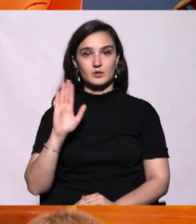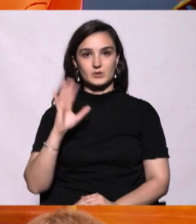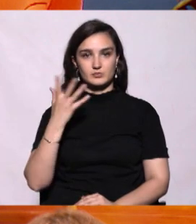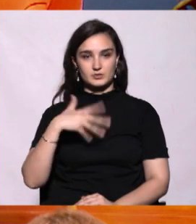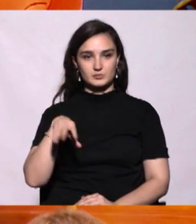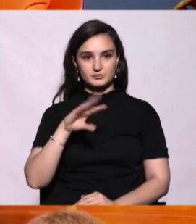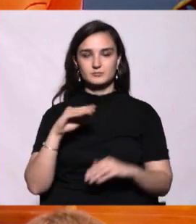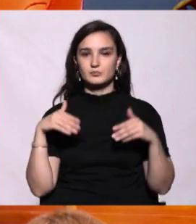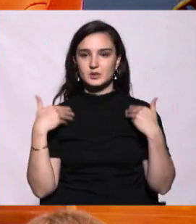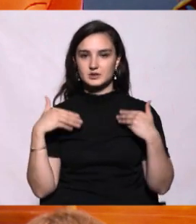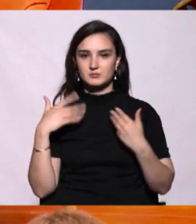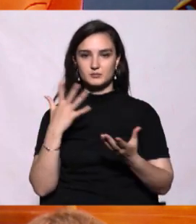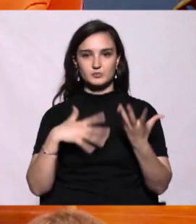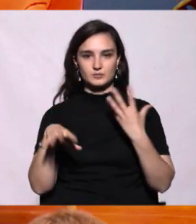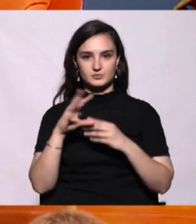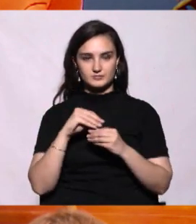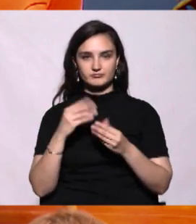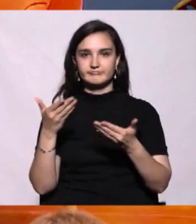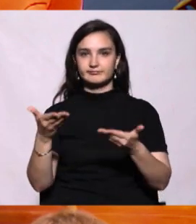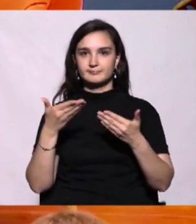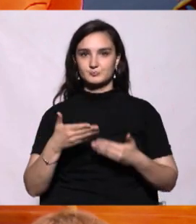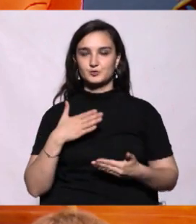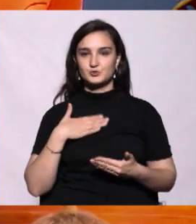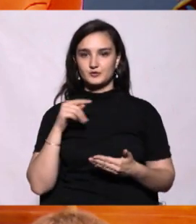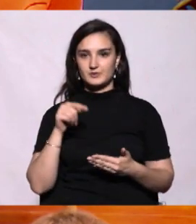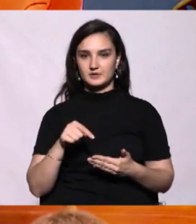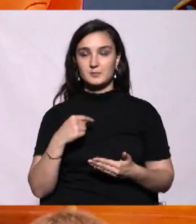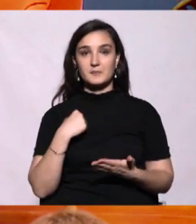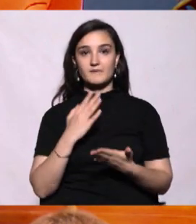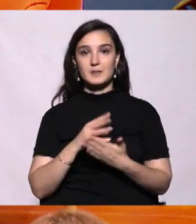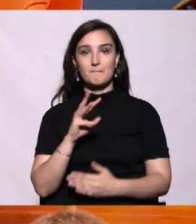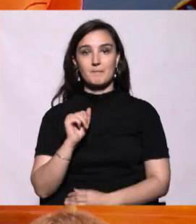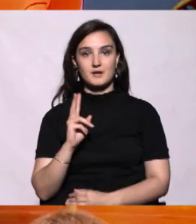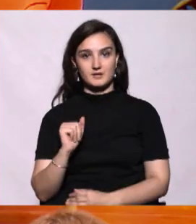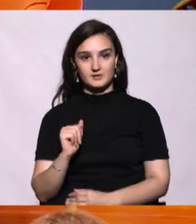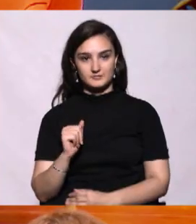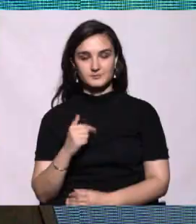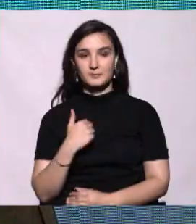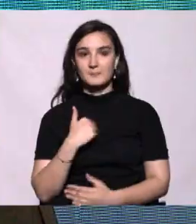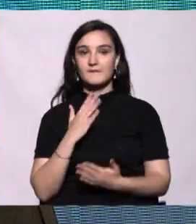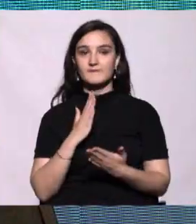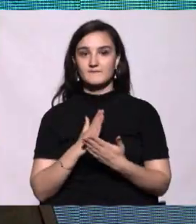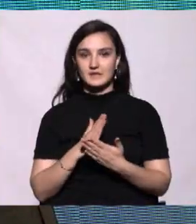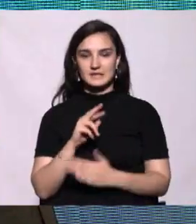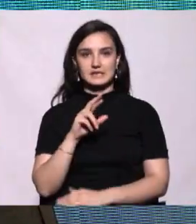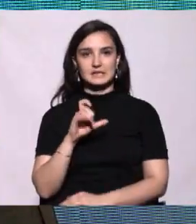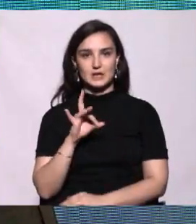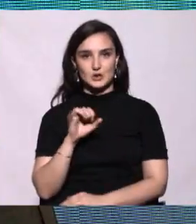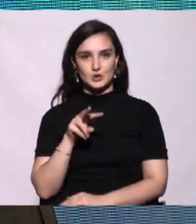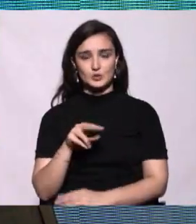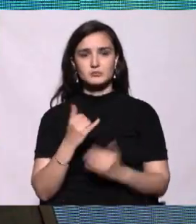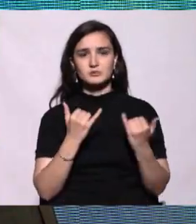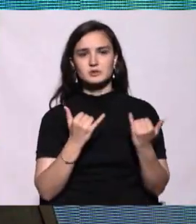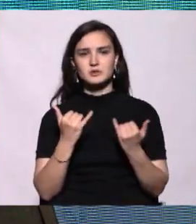everyone. Hello, everyone. Welcome to our book club. I am Miss Maka. And I am Mr. Deril. Today